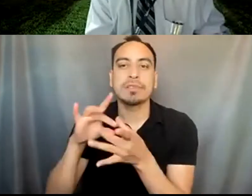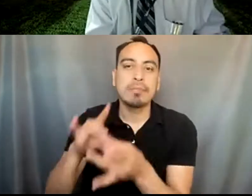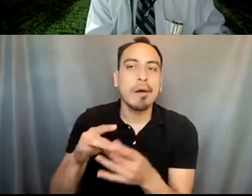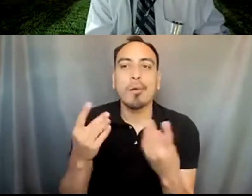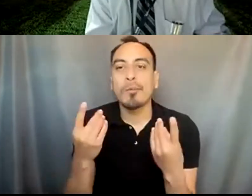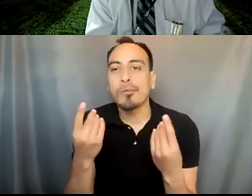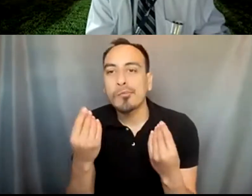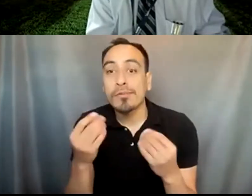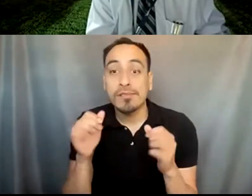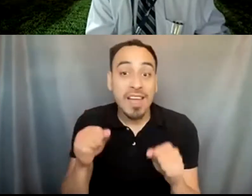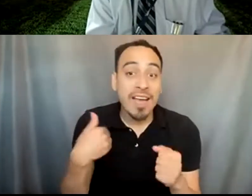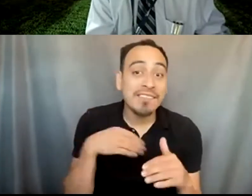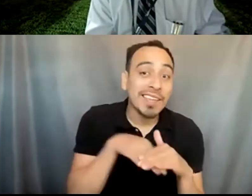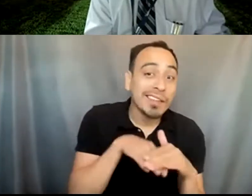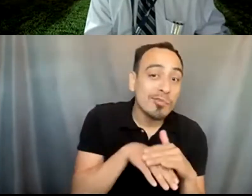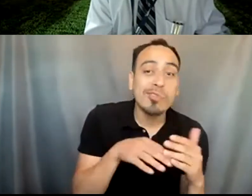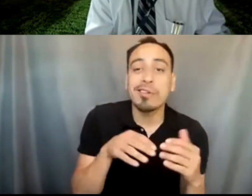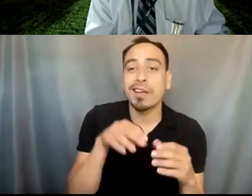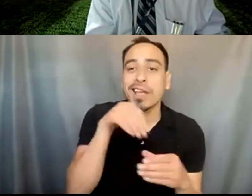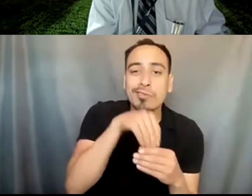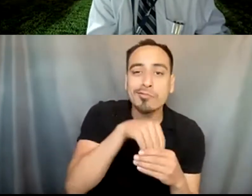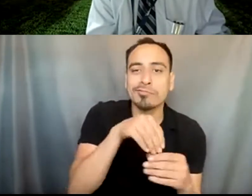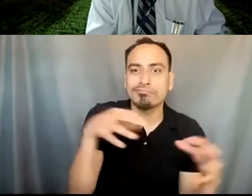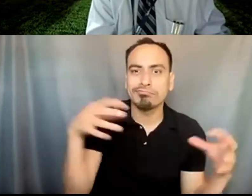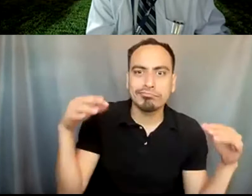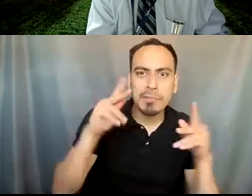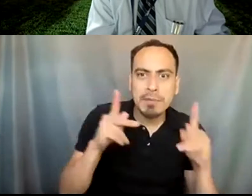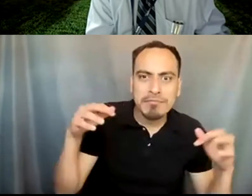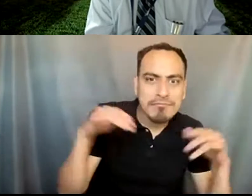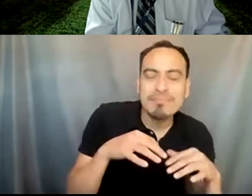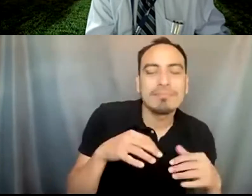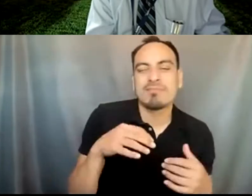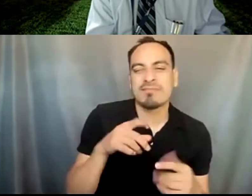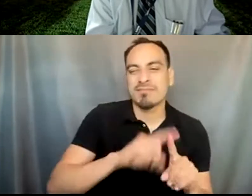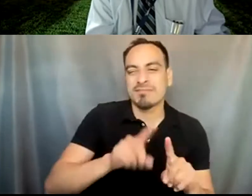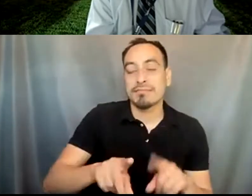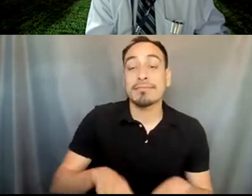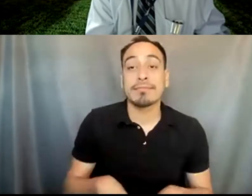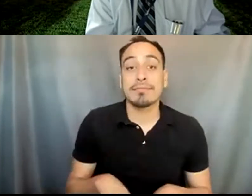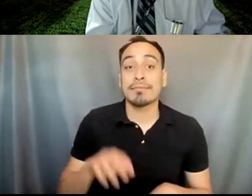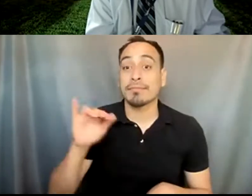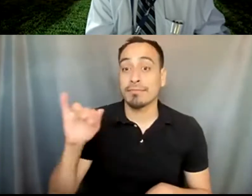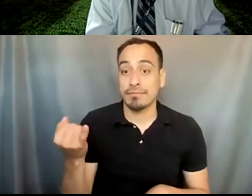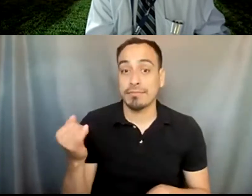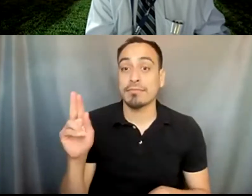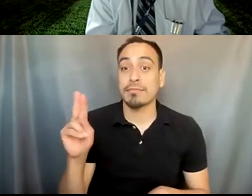As I mentioned, when we get to June 15th and the blueprint